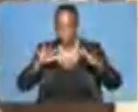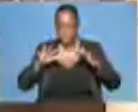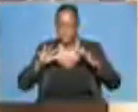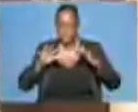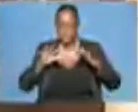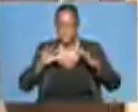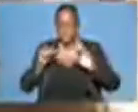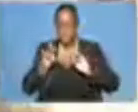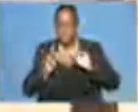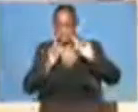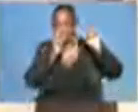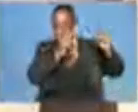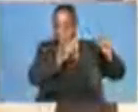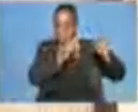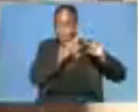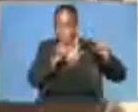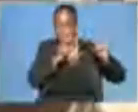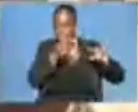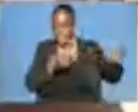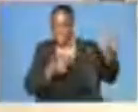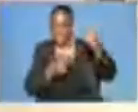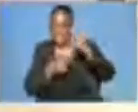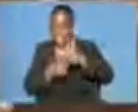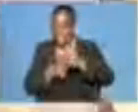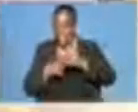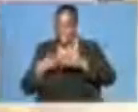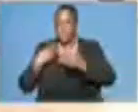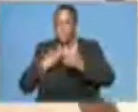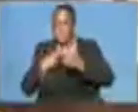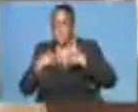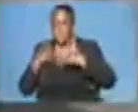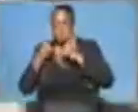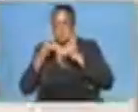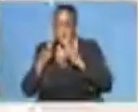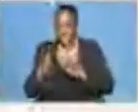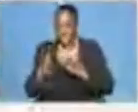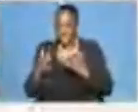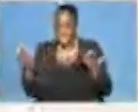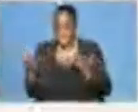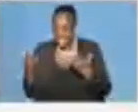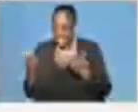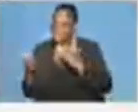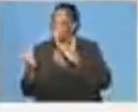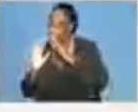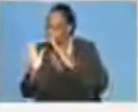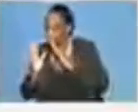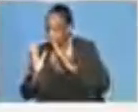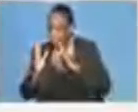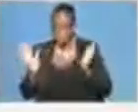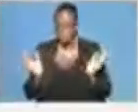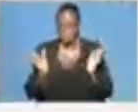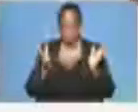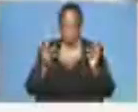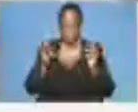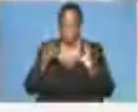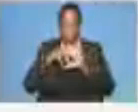comes in there, so when the overflow comes out here, we got drivers here to intercept them and to talk to them